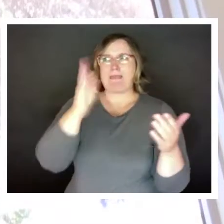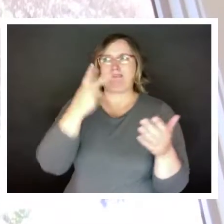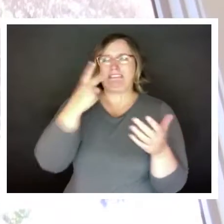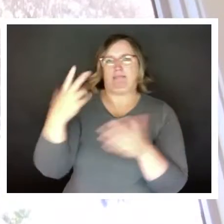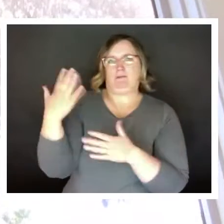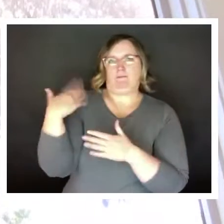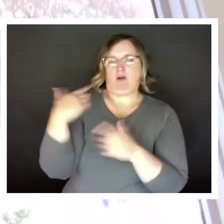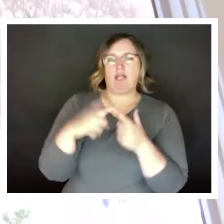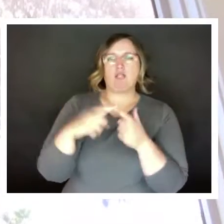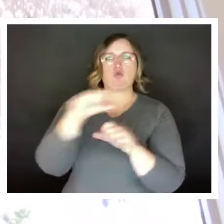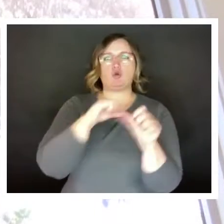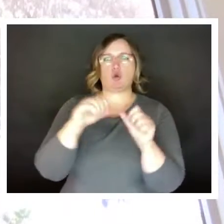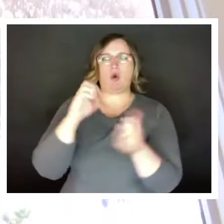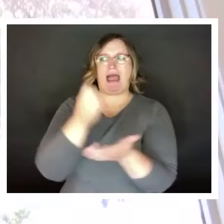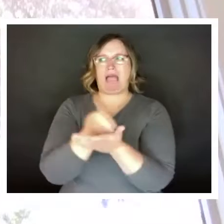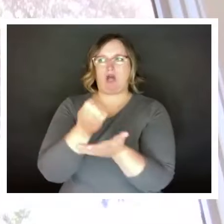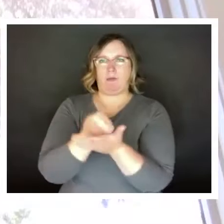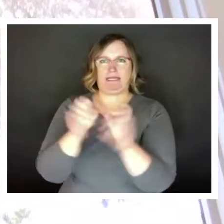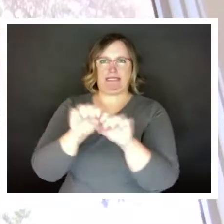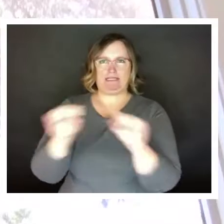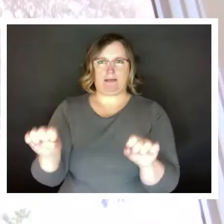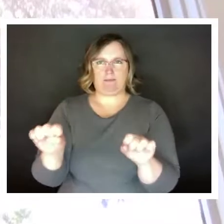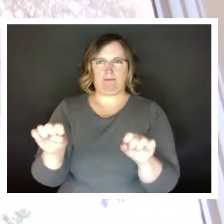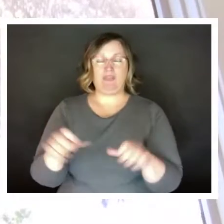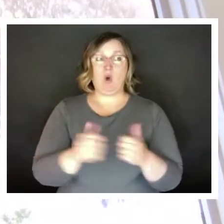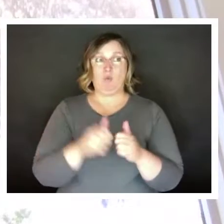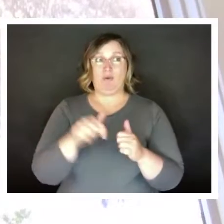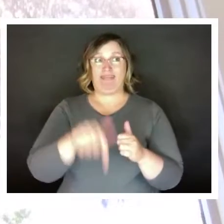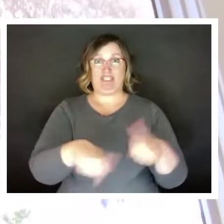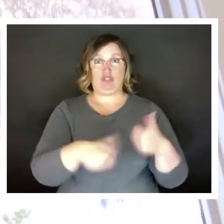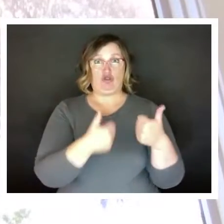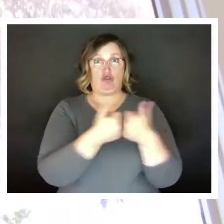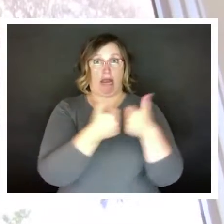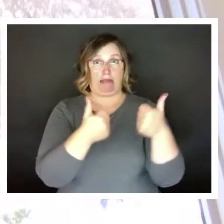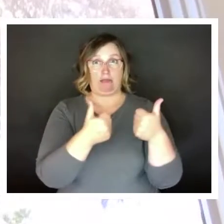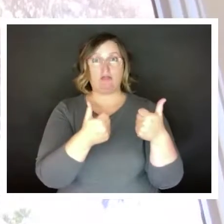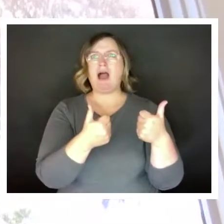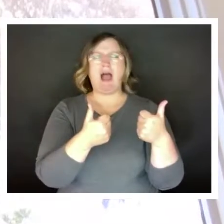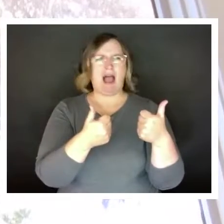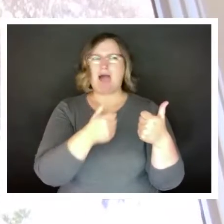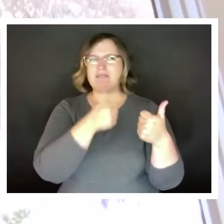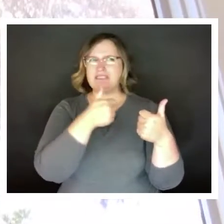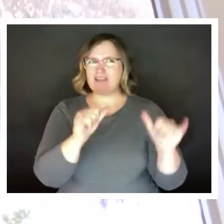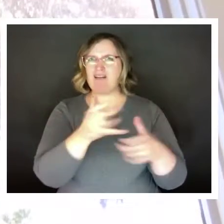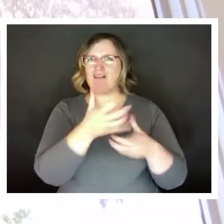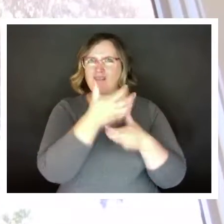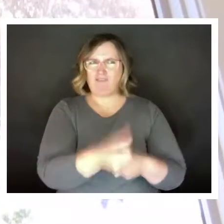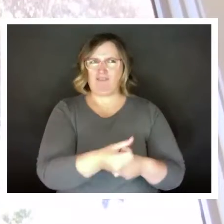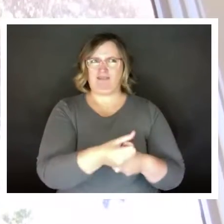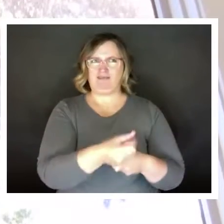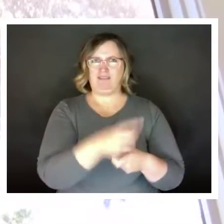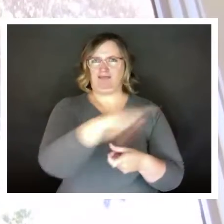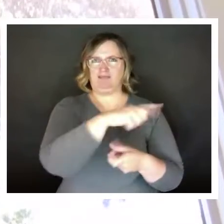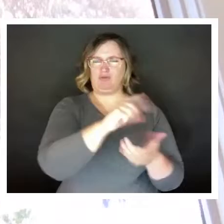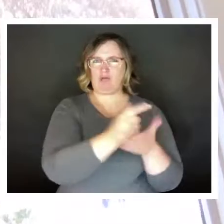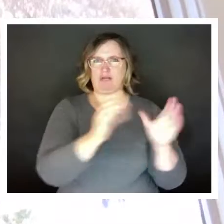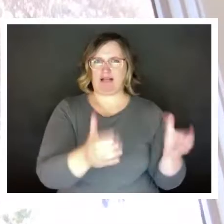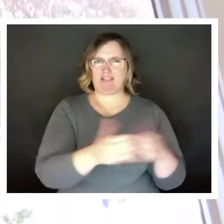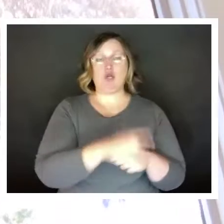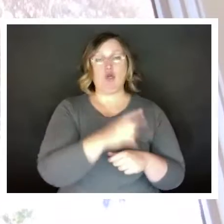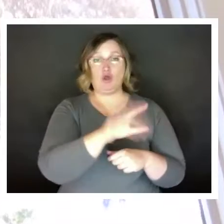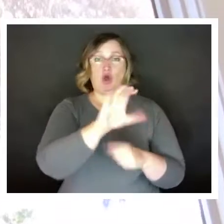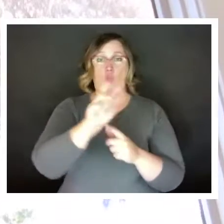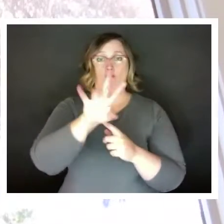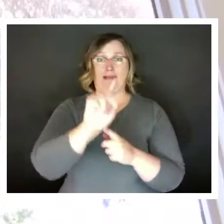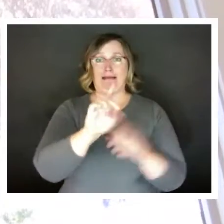with this challenge, I have never been more optimistic in any graduating class than I am in what you represent. You are the COVID class of